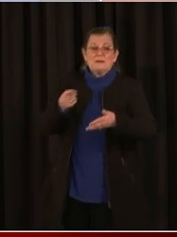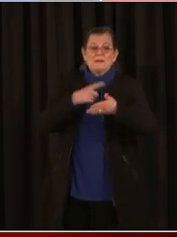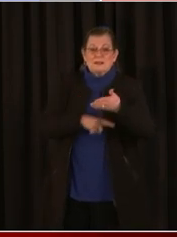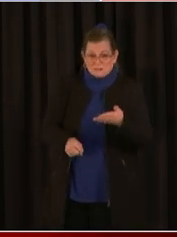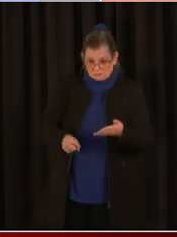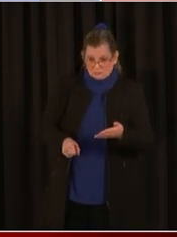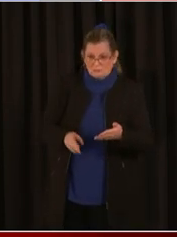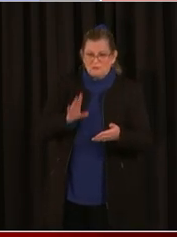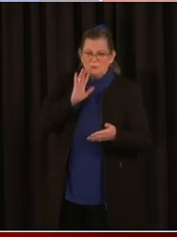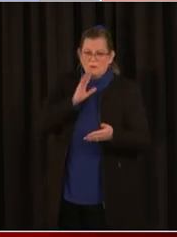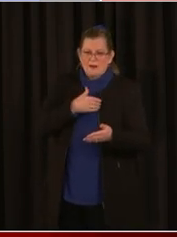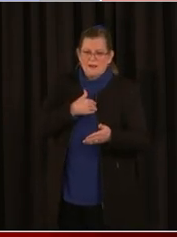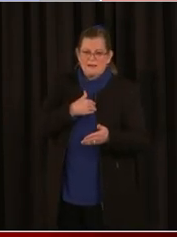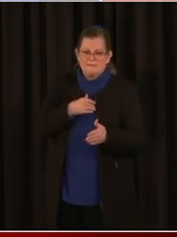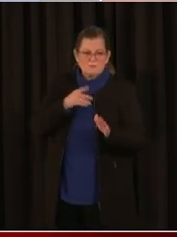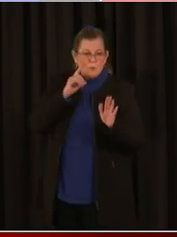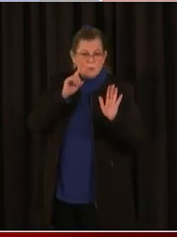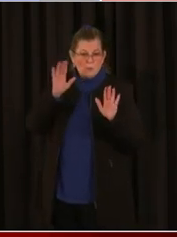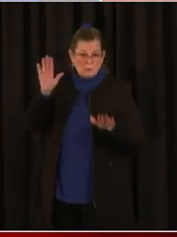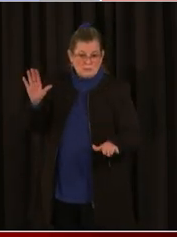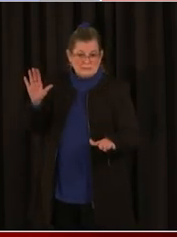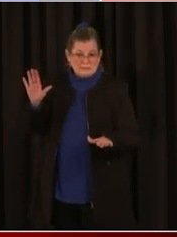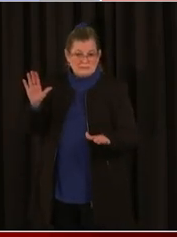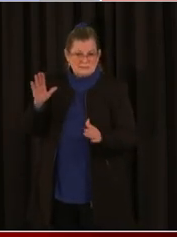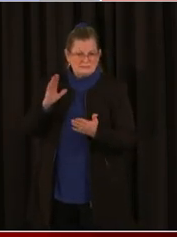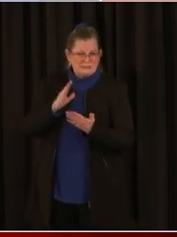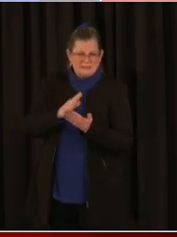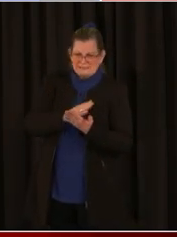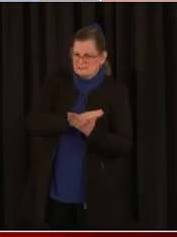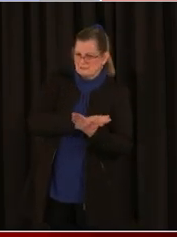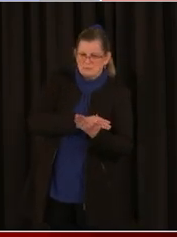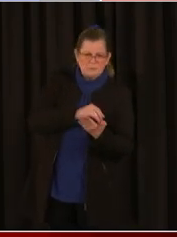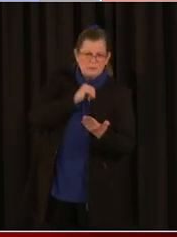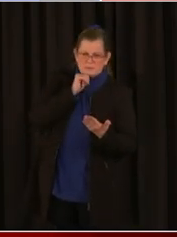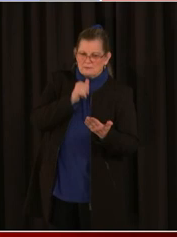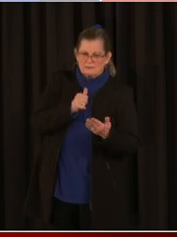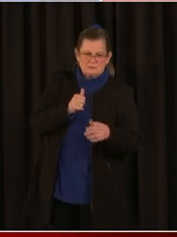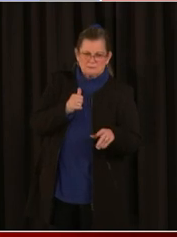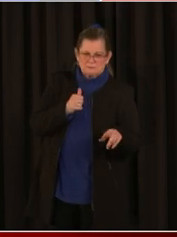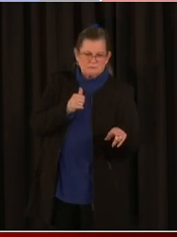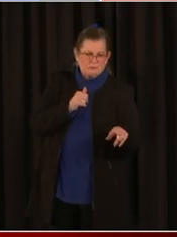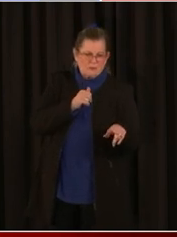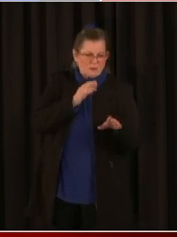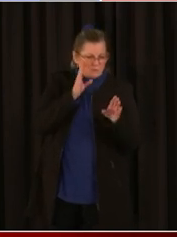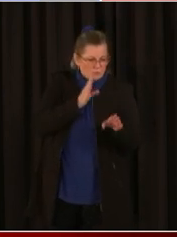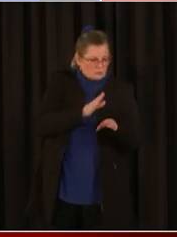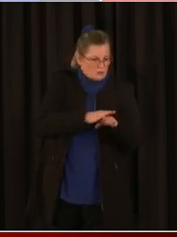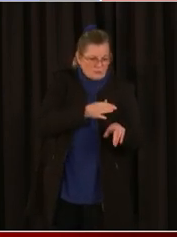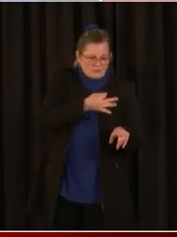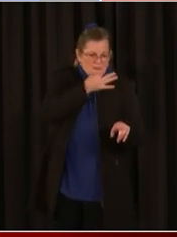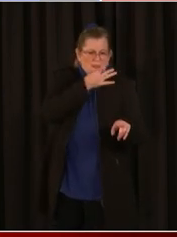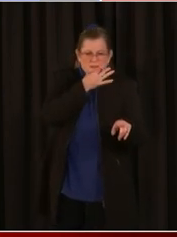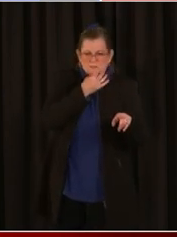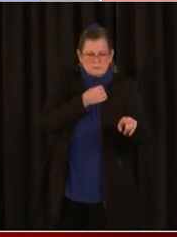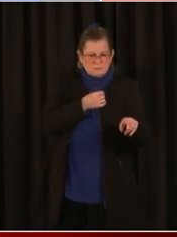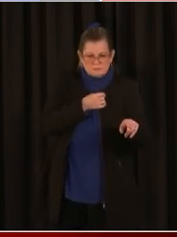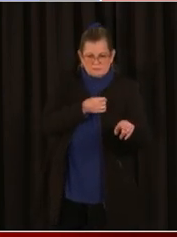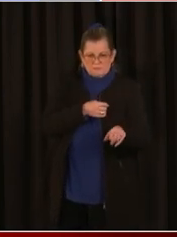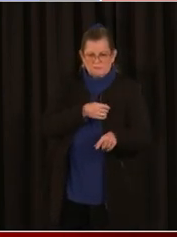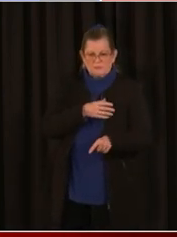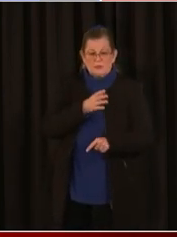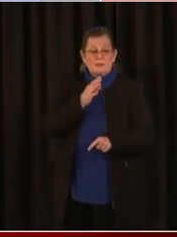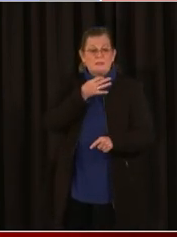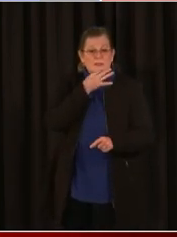is limited because we were focusing on experts coming in and talking to us about learning loss as well as practices in